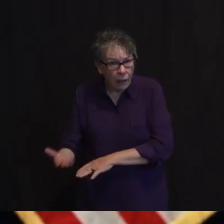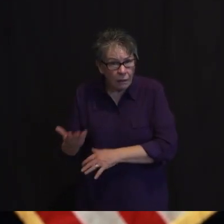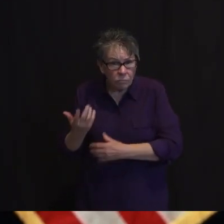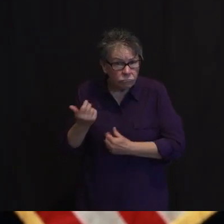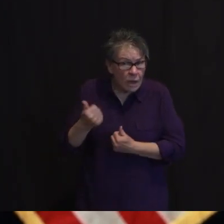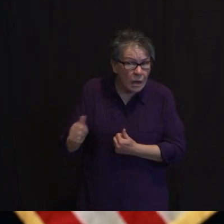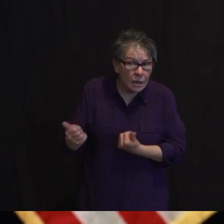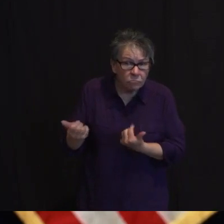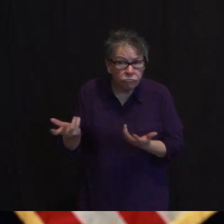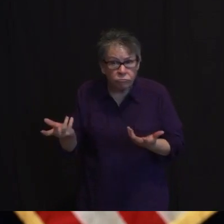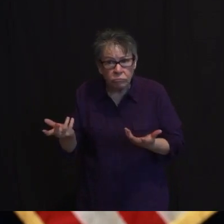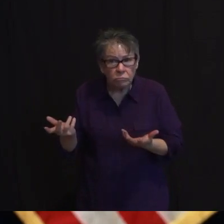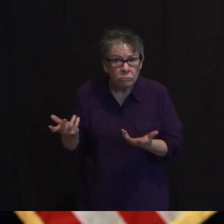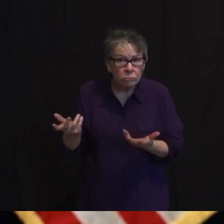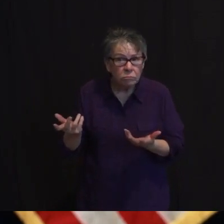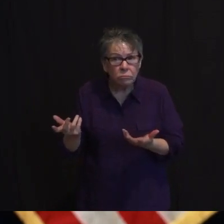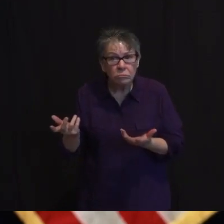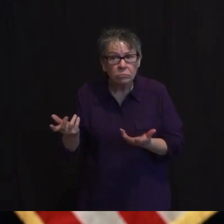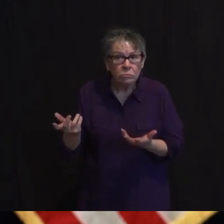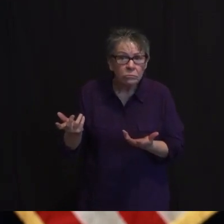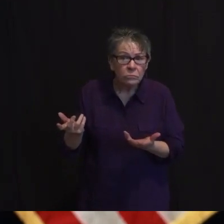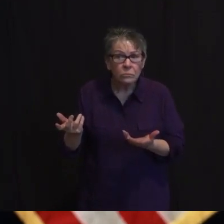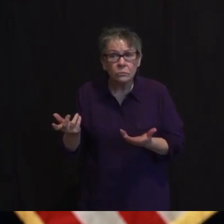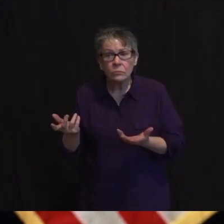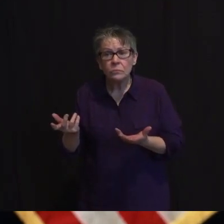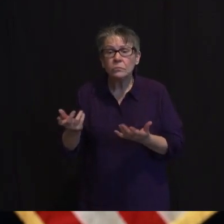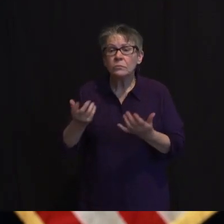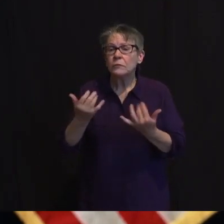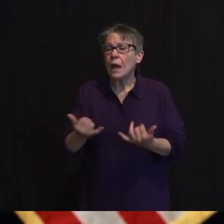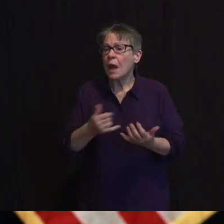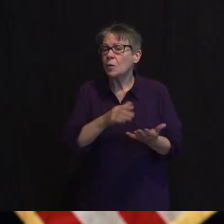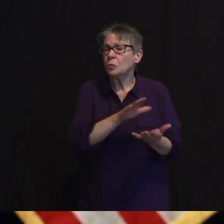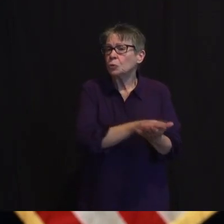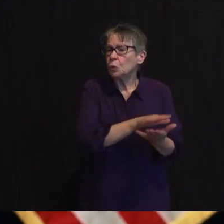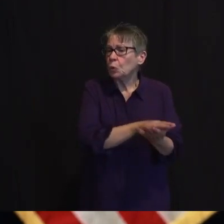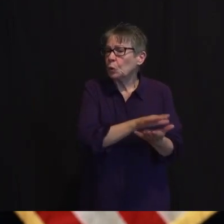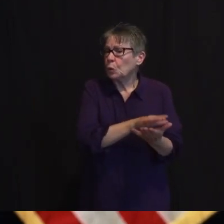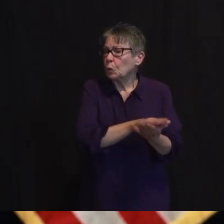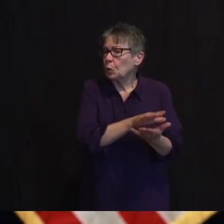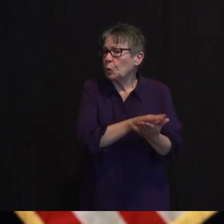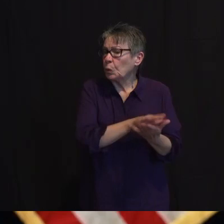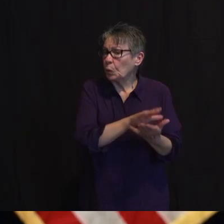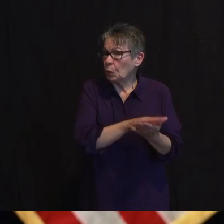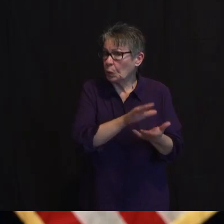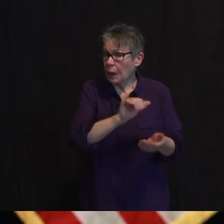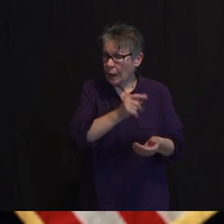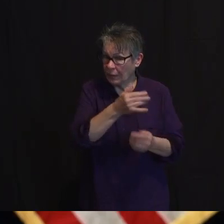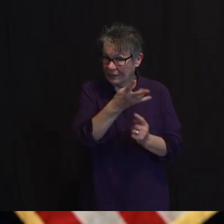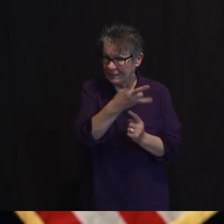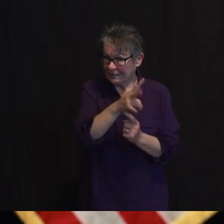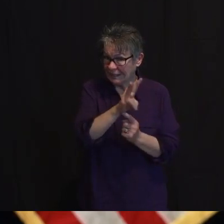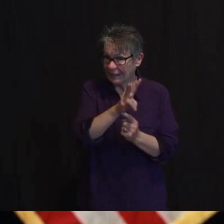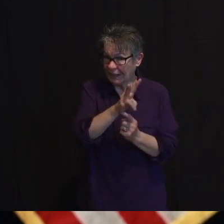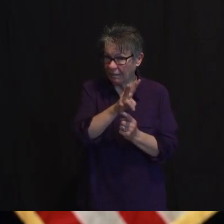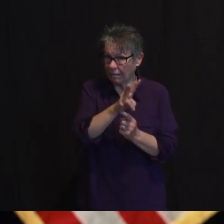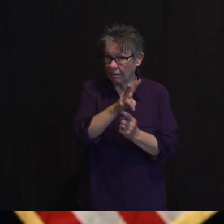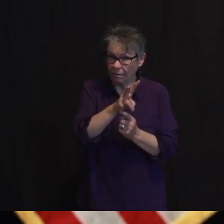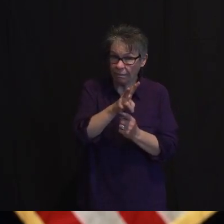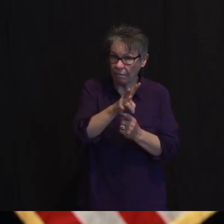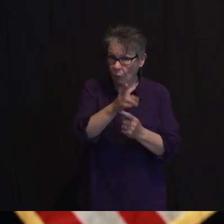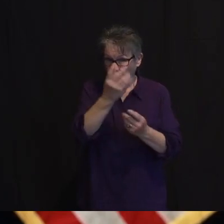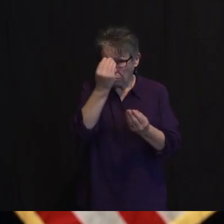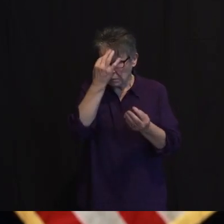people just waiting to find out. Yep. Graduations and everything. Is that a date certain you will announce something, or is there something before that, or any guidance